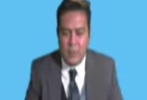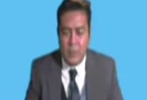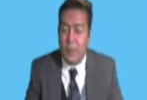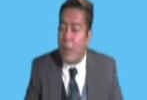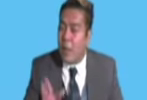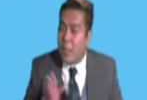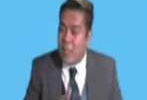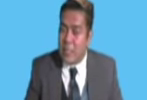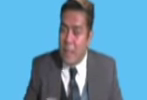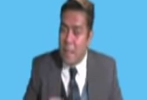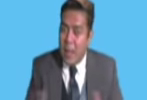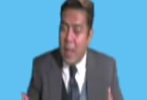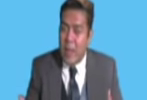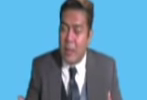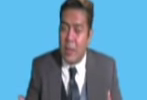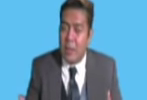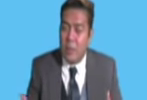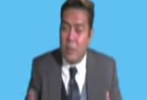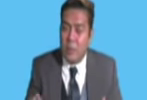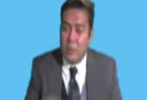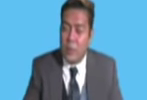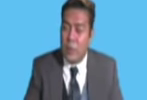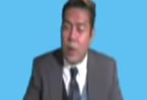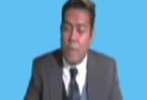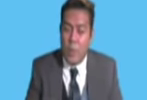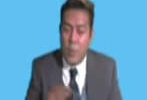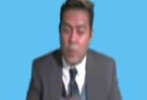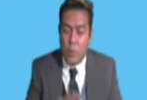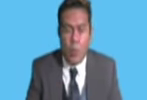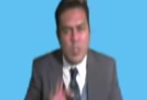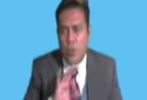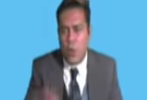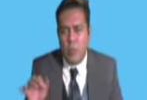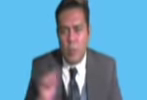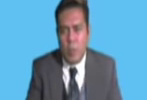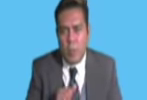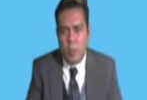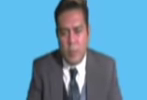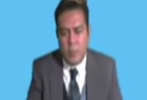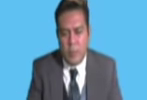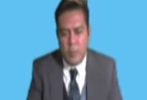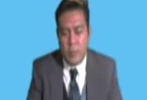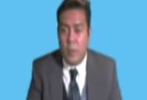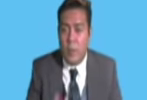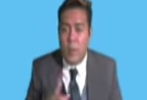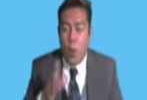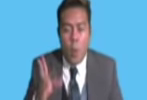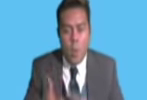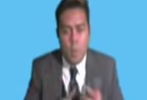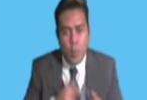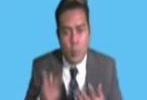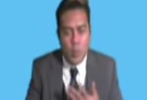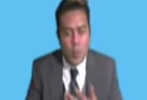The supply and delivery of housing materials from the hardware shops was very unreliable and problematic. The whole project was